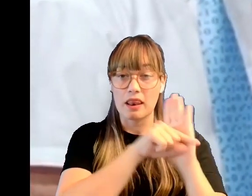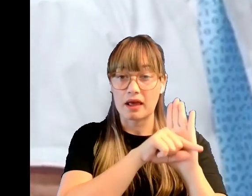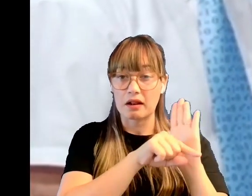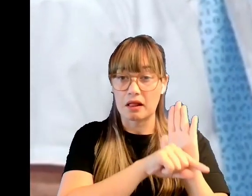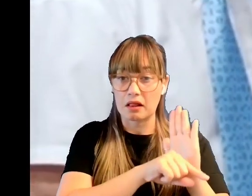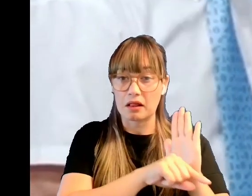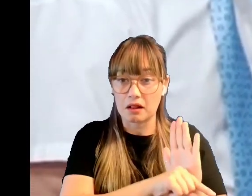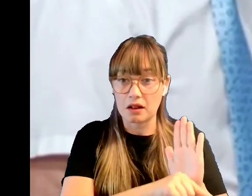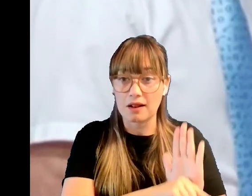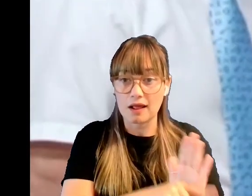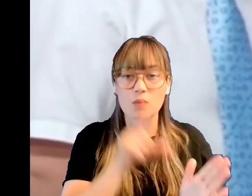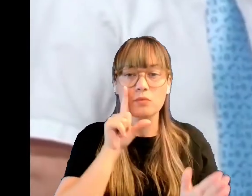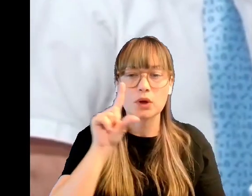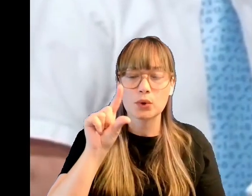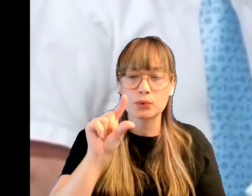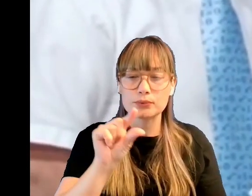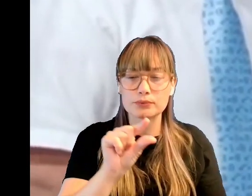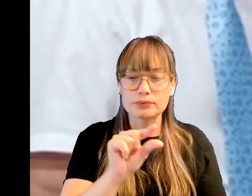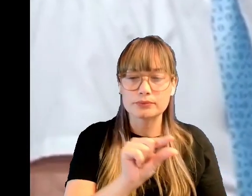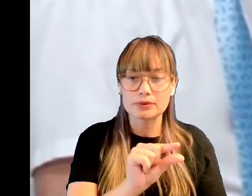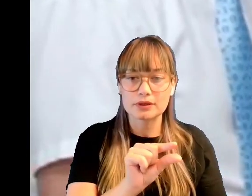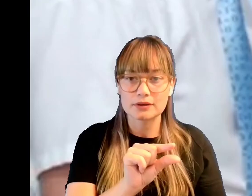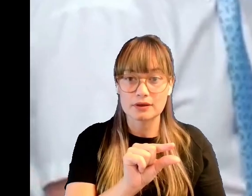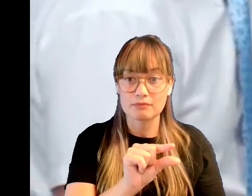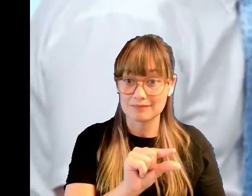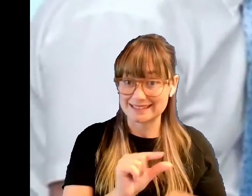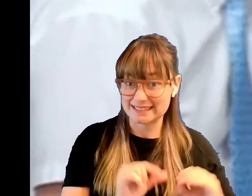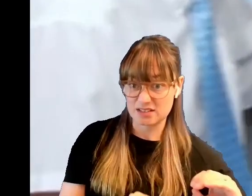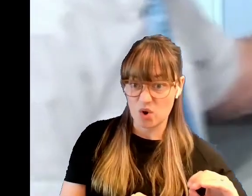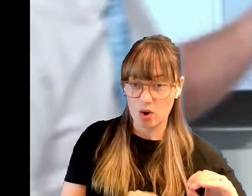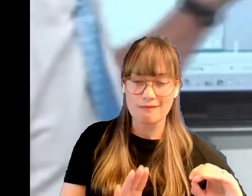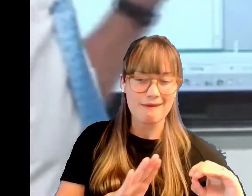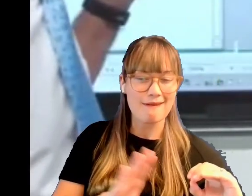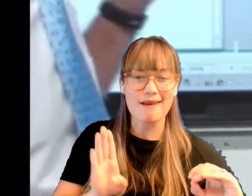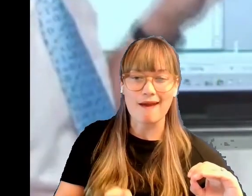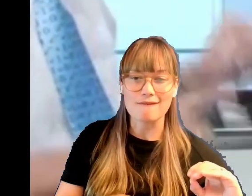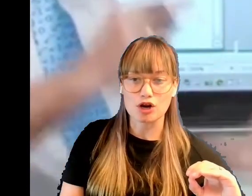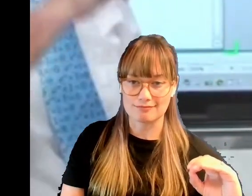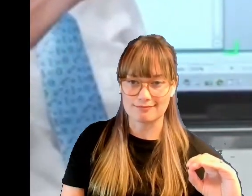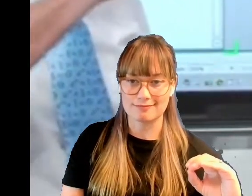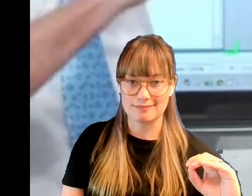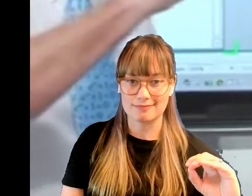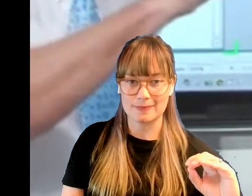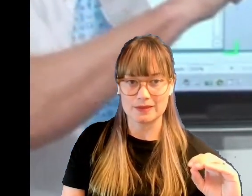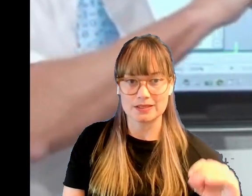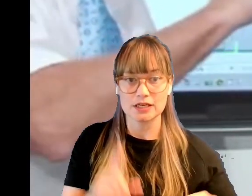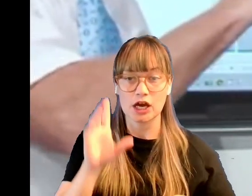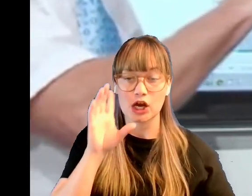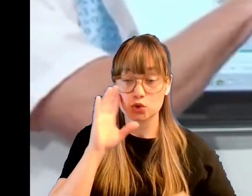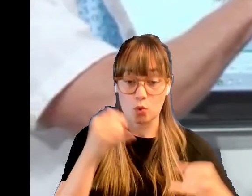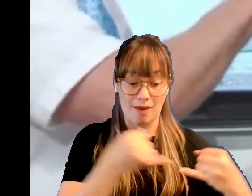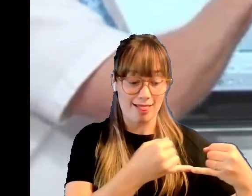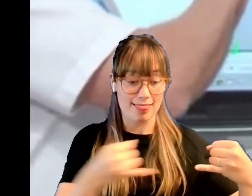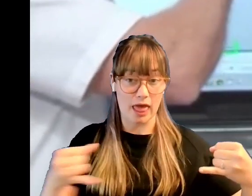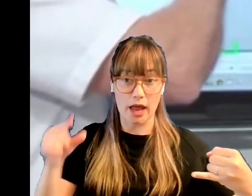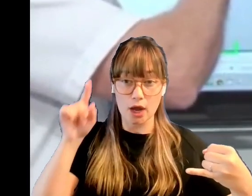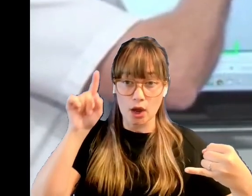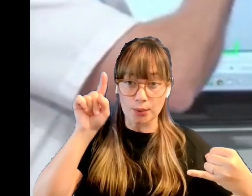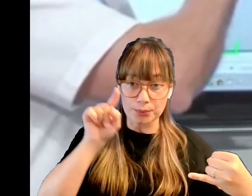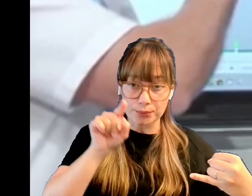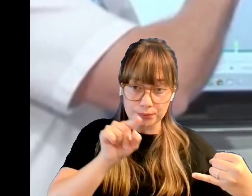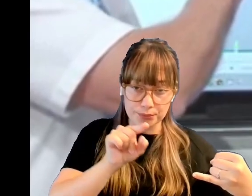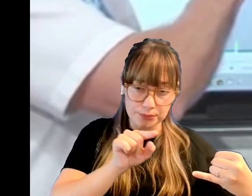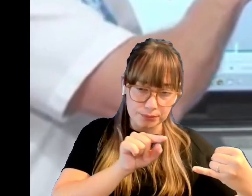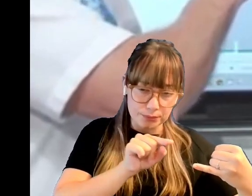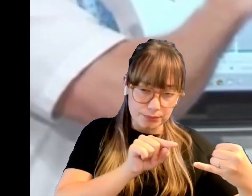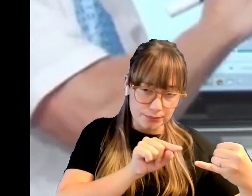and smaller fraction, but it would never equal 0. So if I look out way out here to the left, it just keeps getting closer and closer and closer